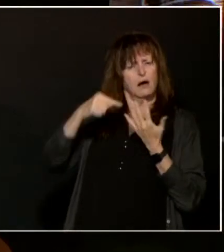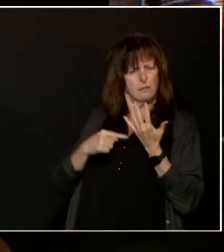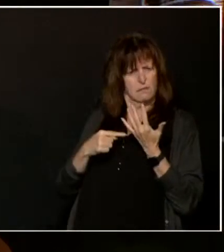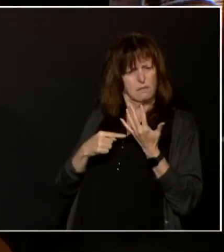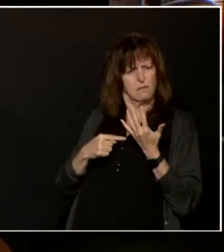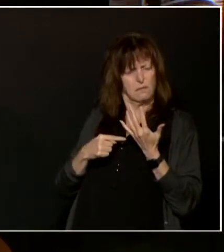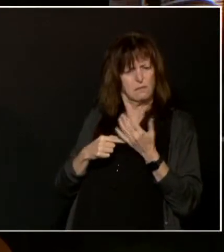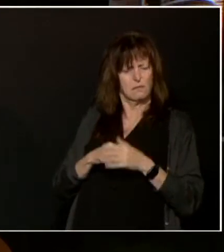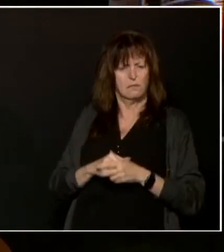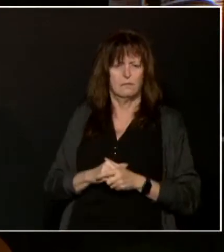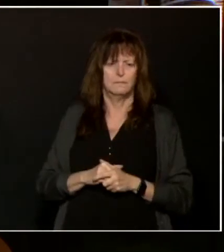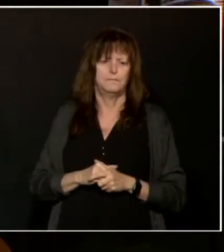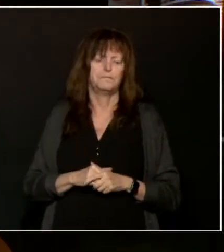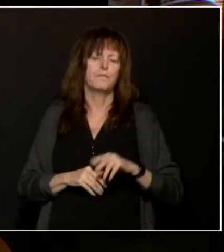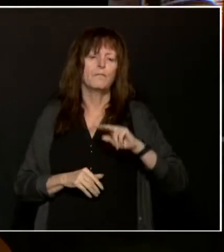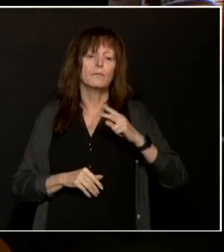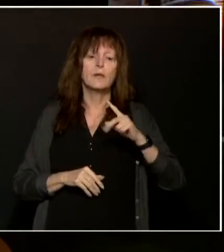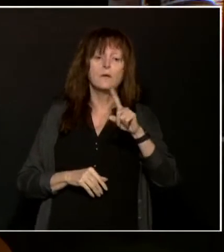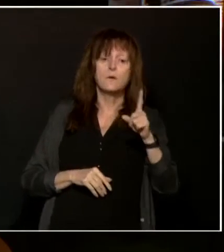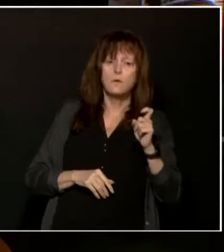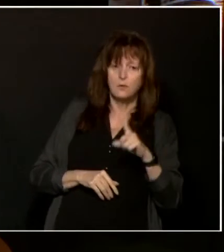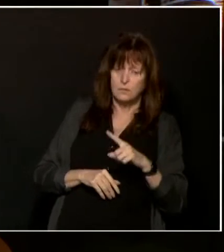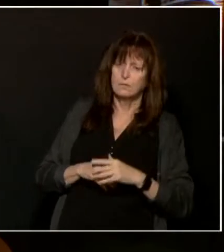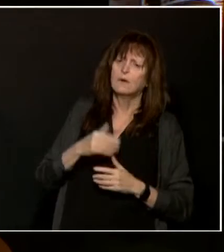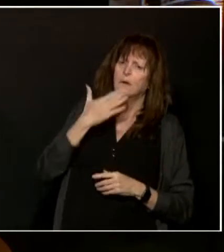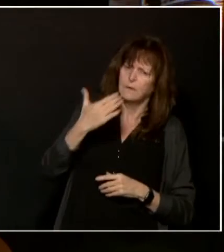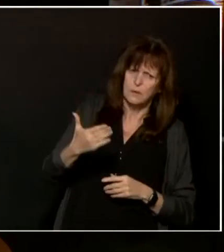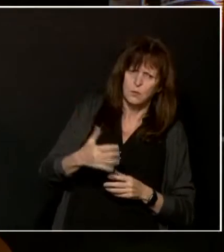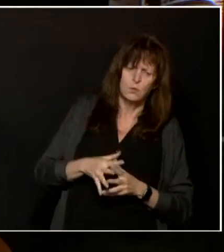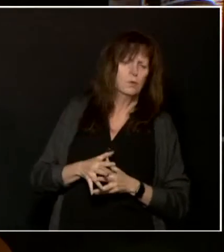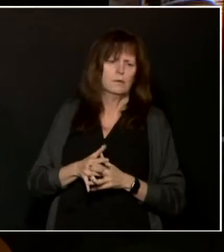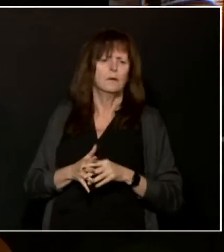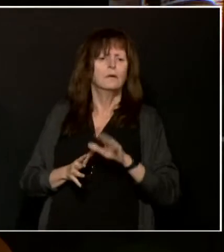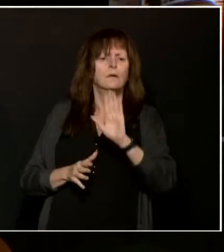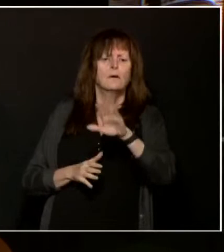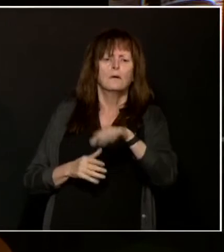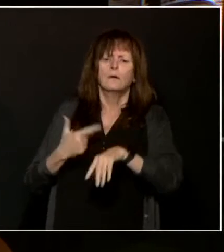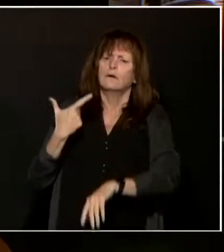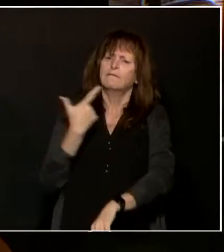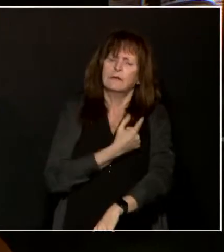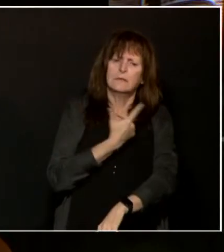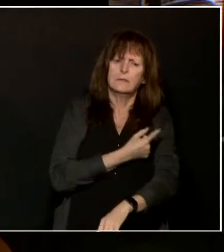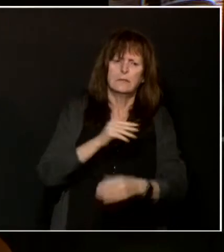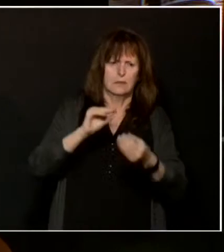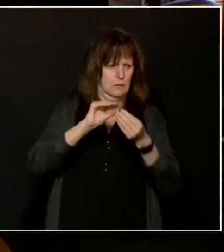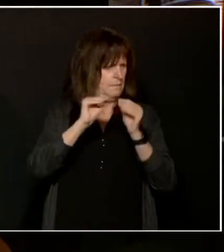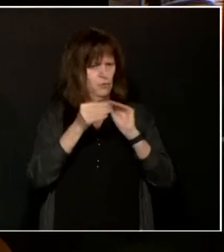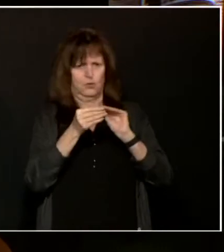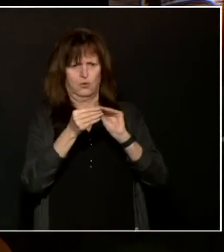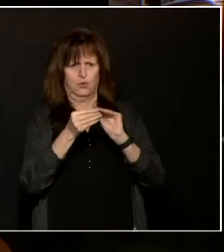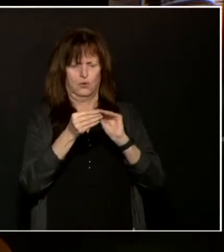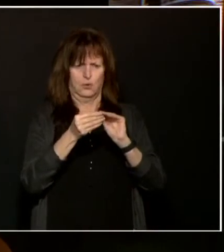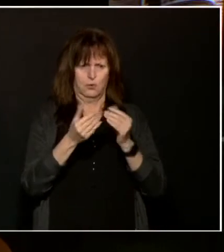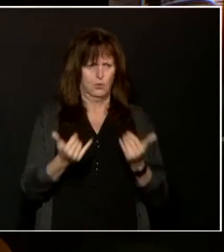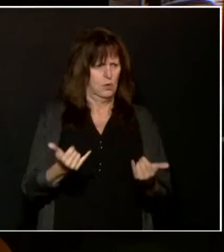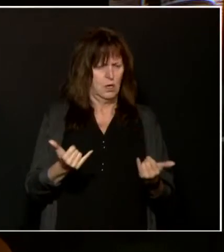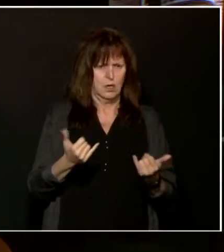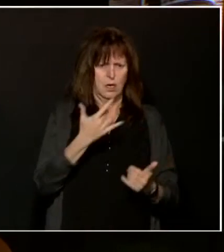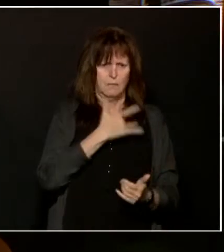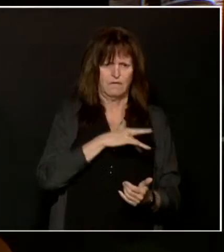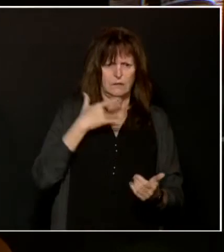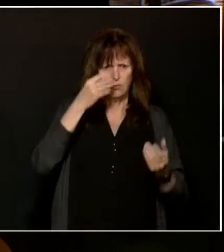Thank you. Looking at the vaccination numbers the province provided today, Dr. Williams, now over 61%